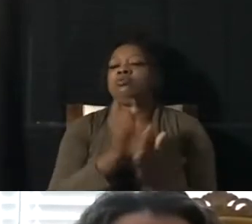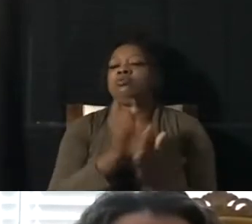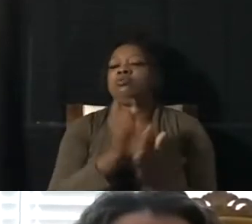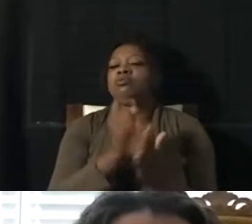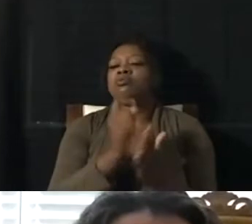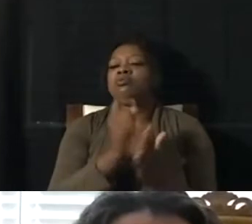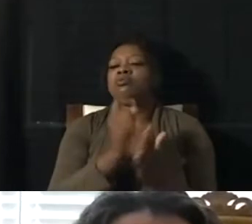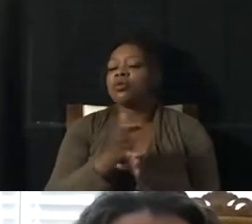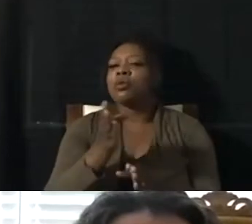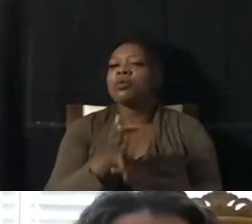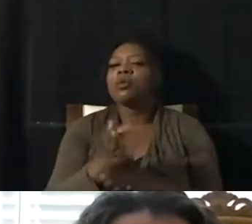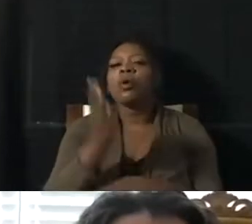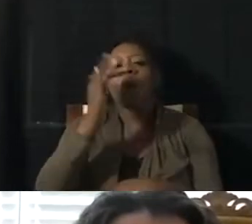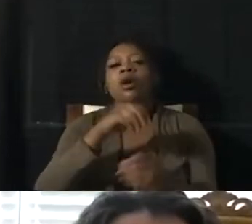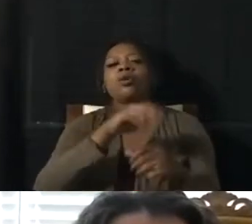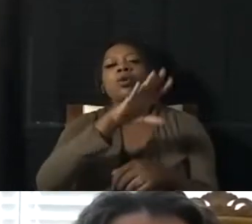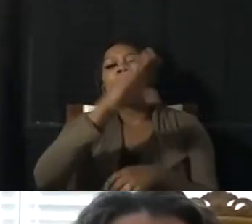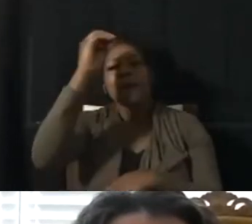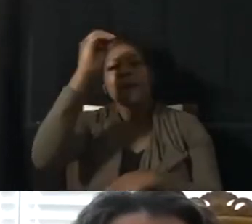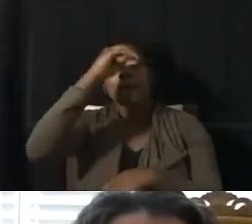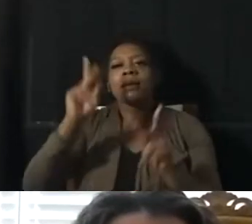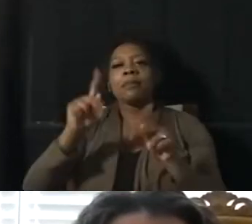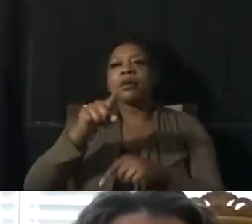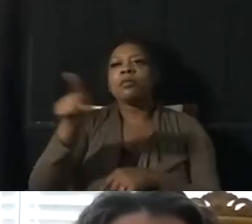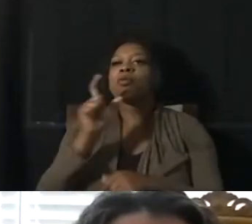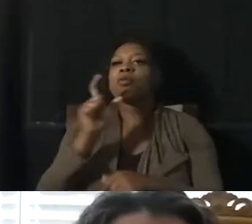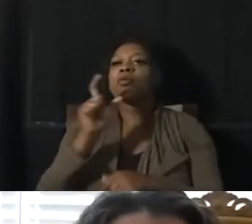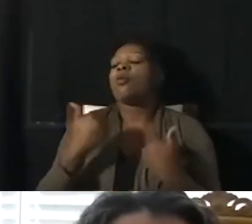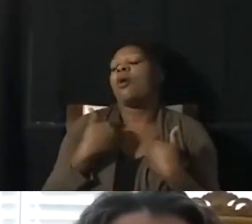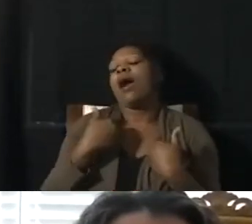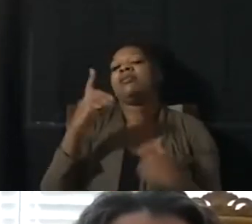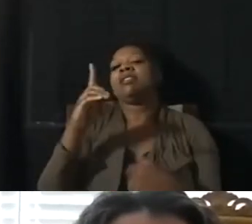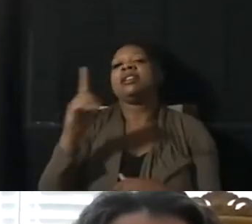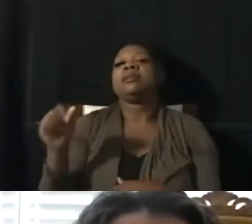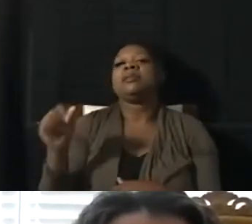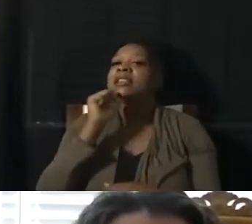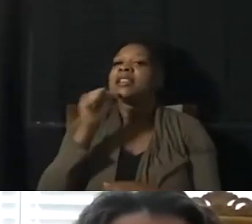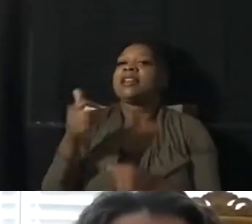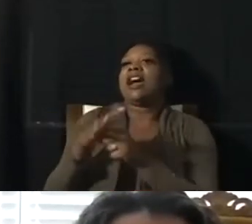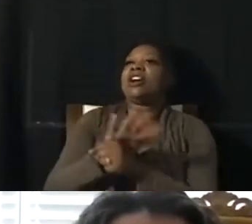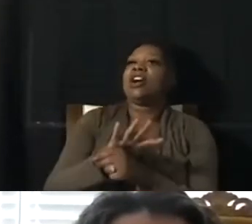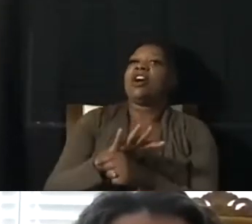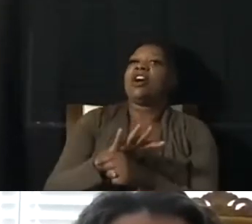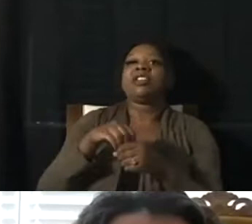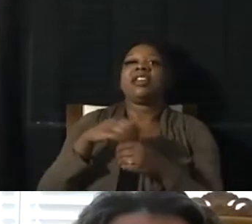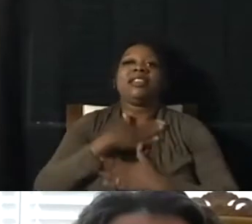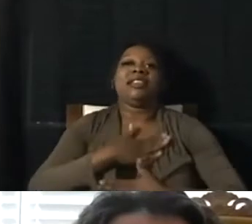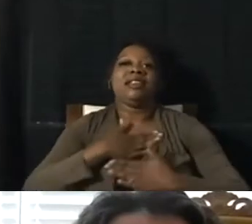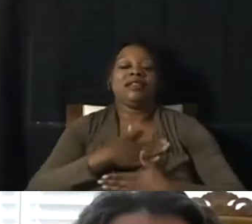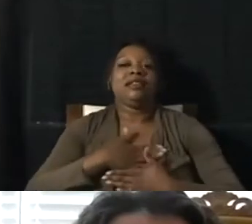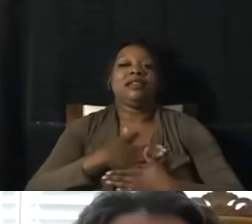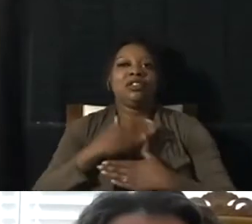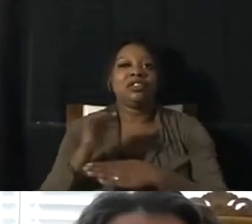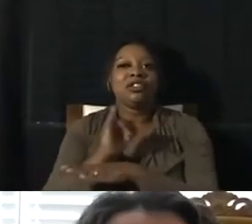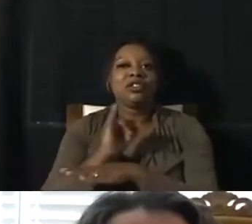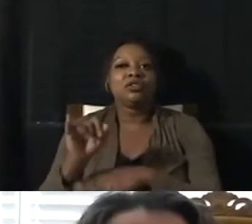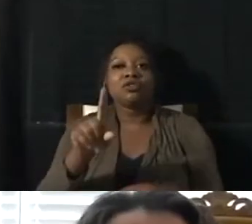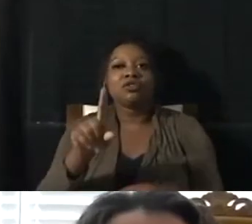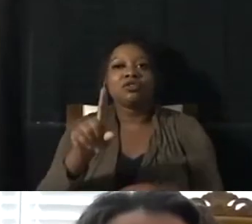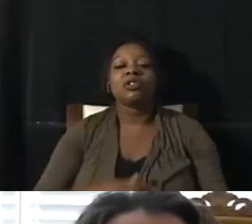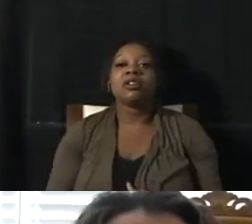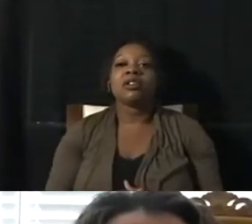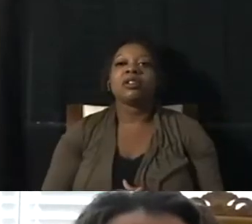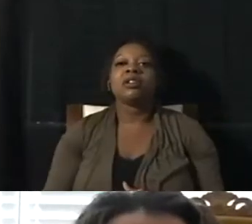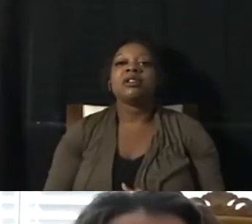disabilities not covered in the entertainment media in the same way that other marginalized populations are? I